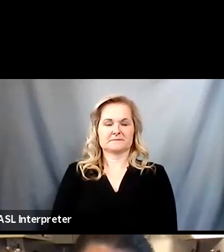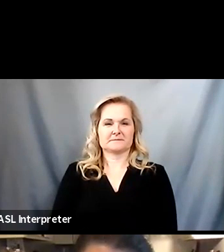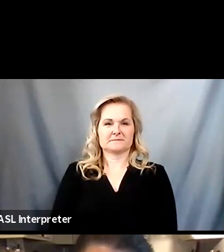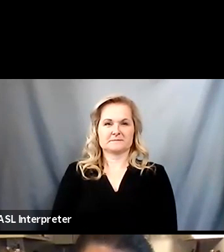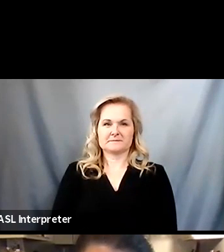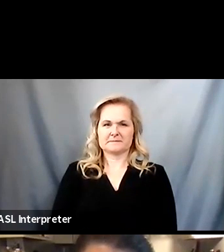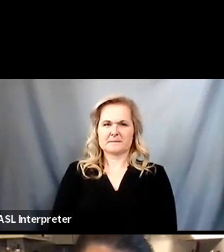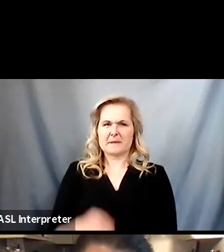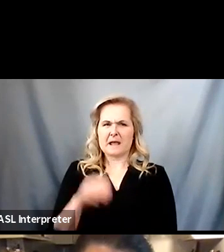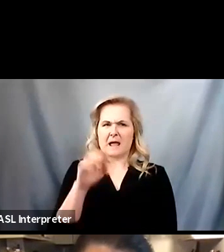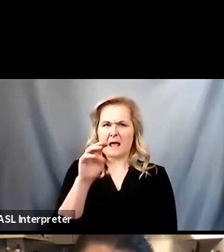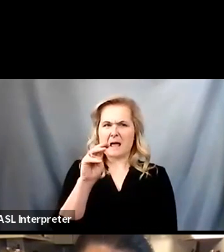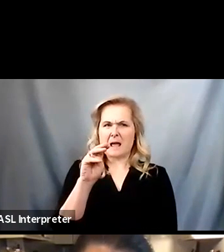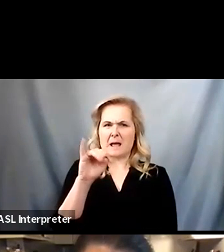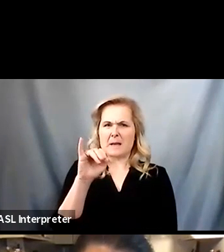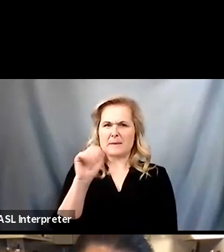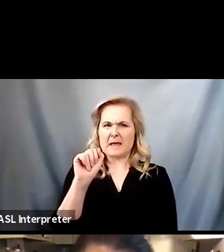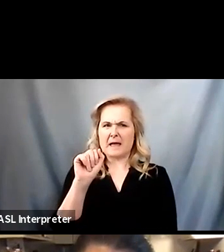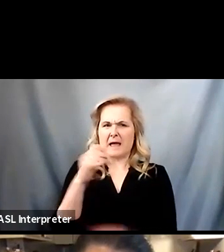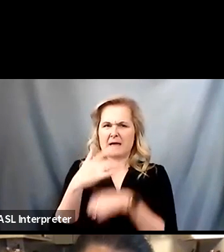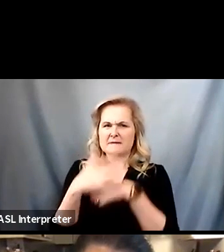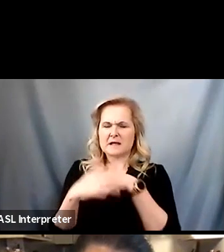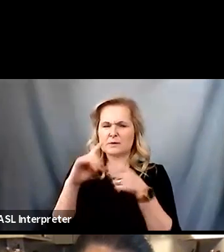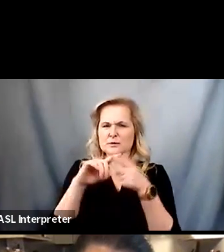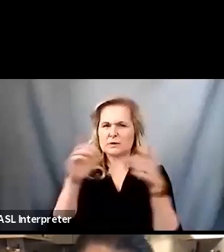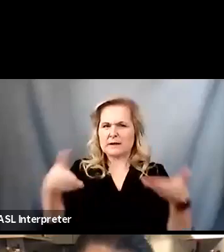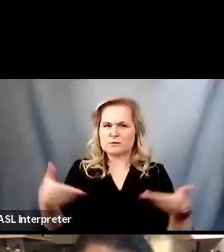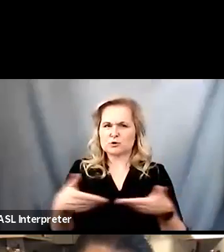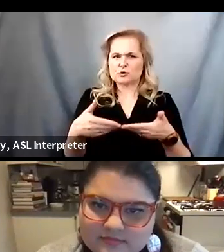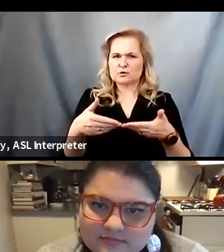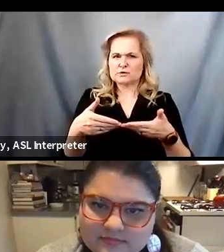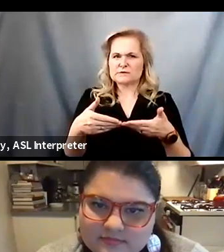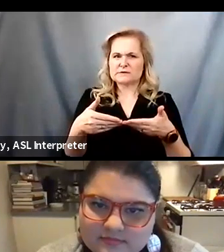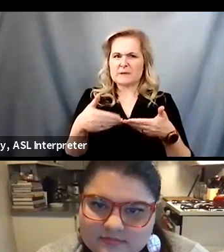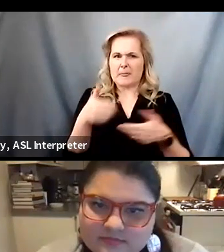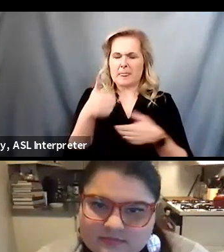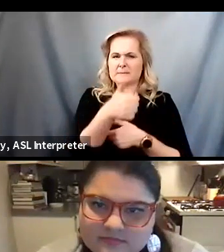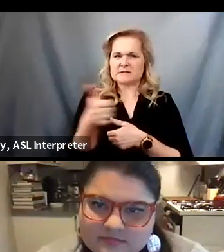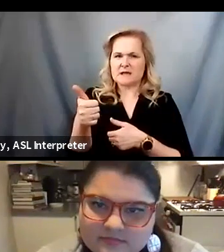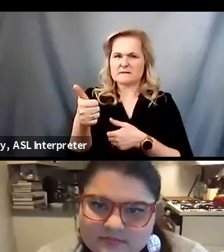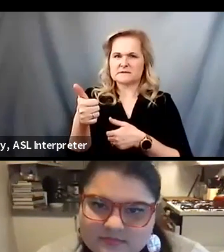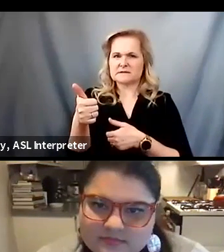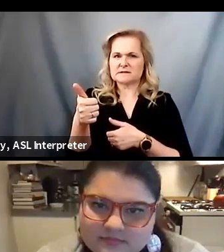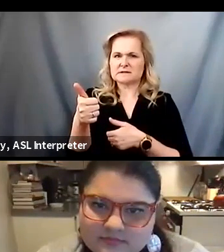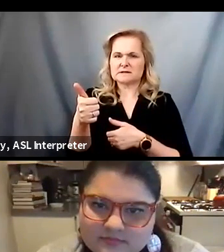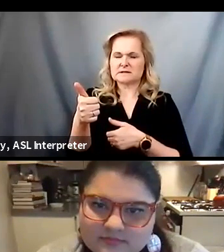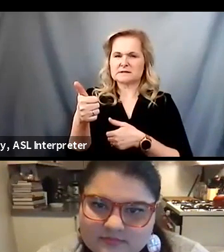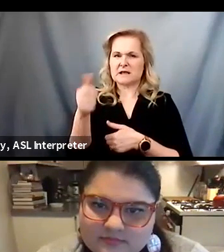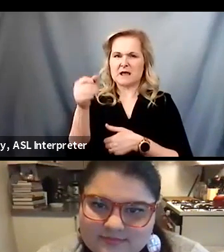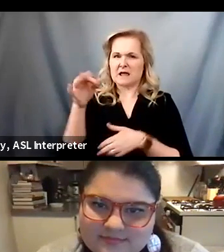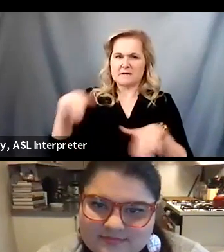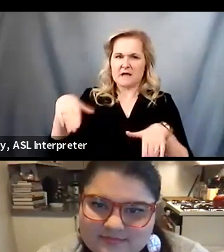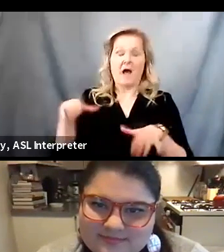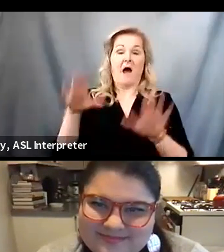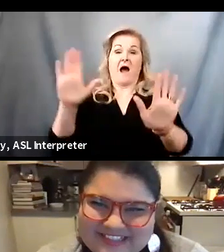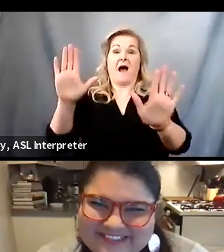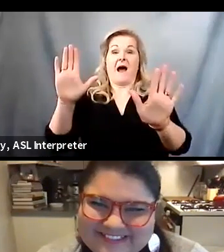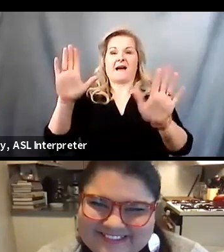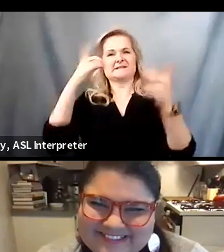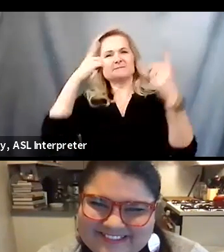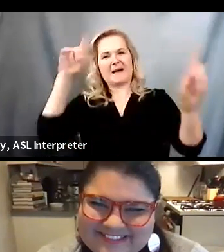Is Mia available to introduce themselves? If not, I can go. Hey, all right, Mia,